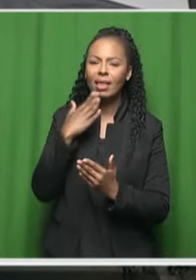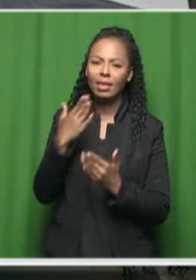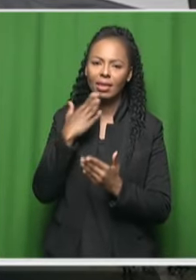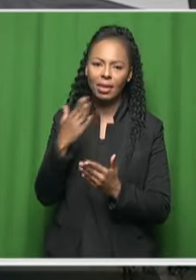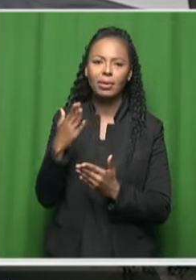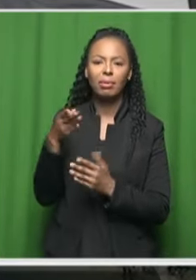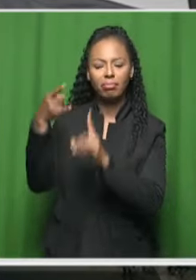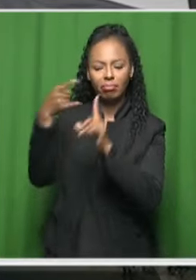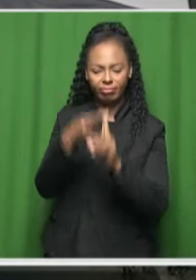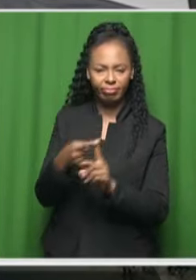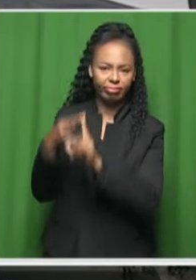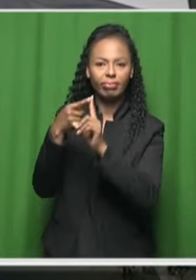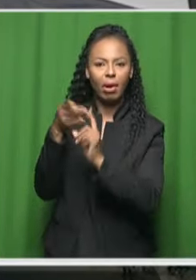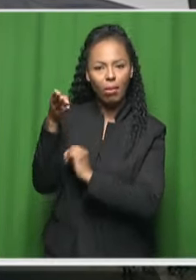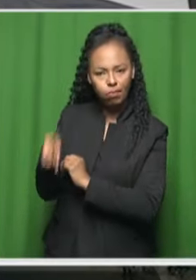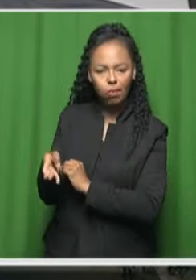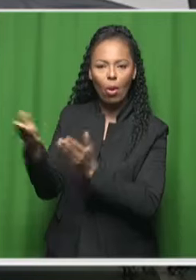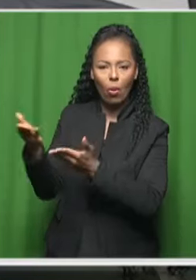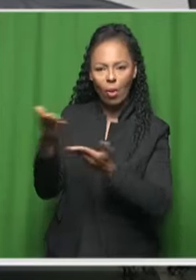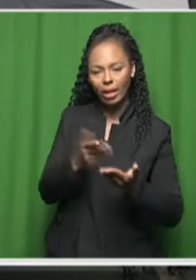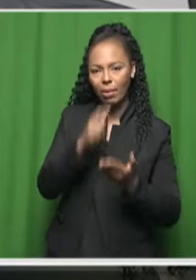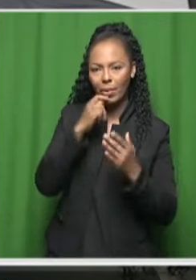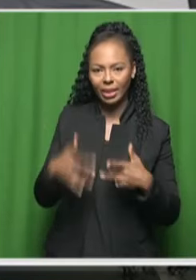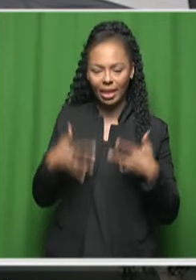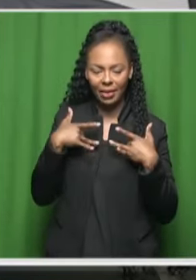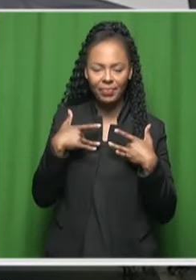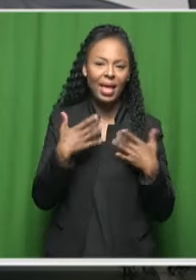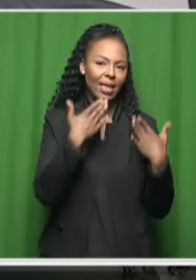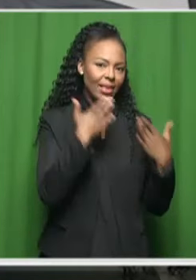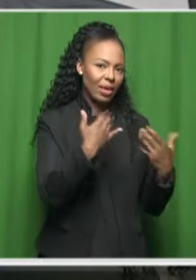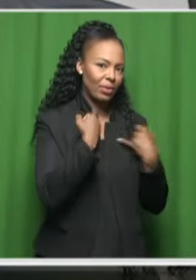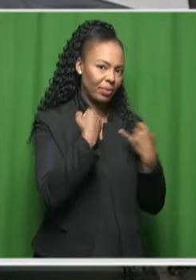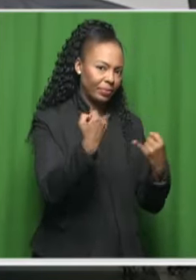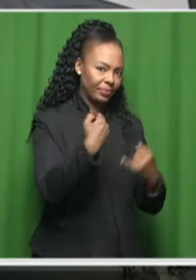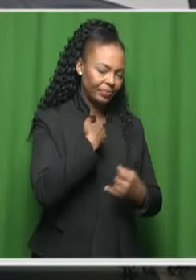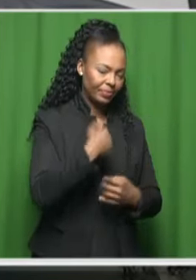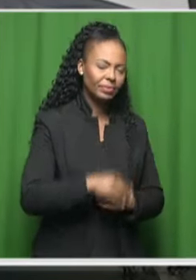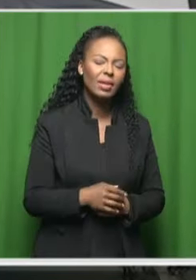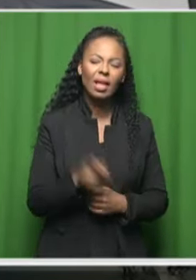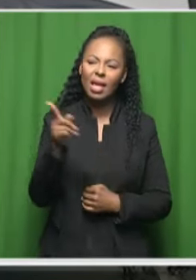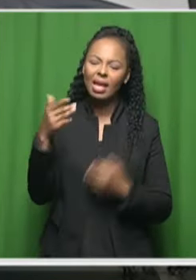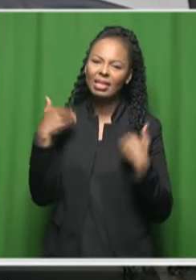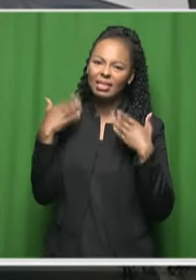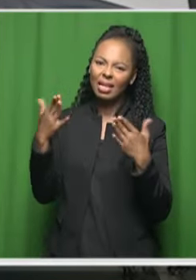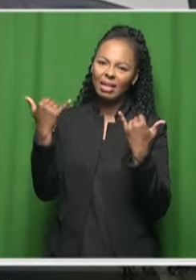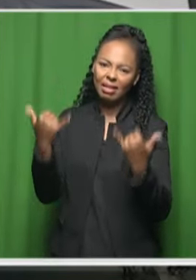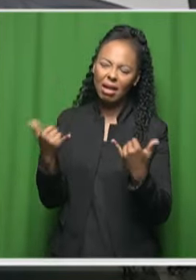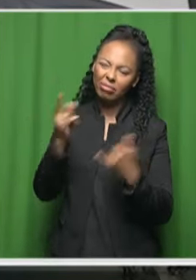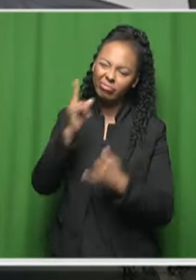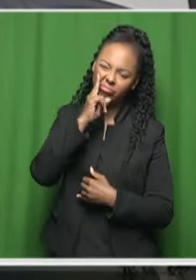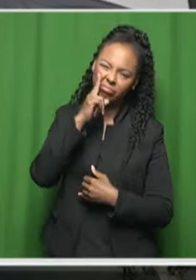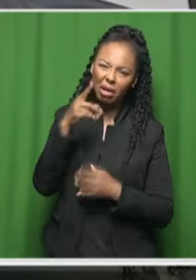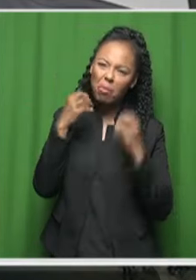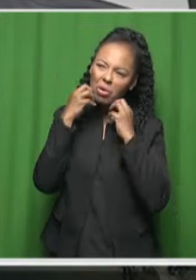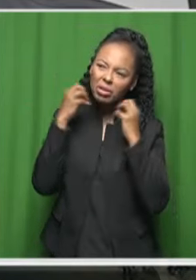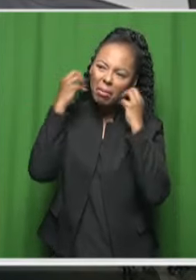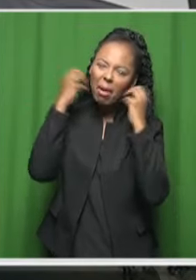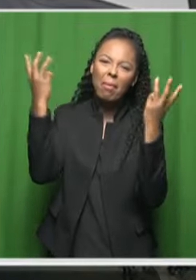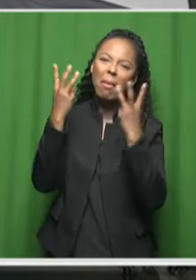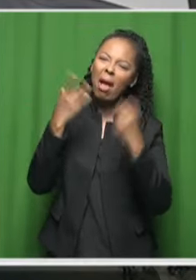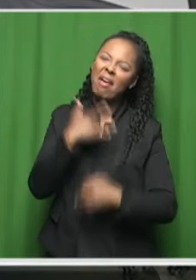Live. Thank you very much for having me. So let's just start by looking at how Mozambicans are